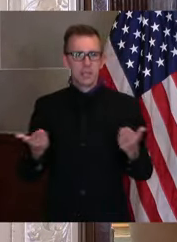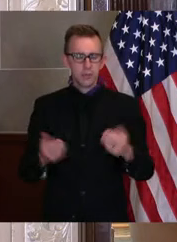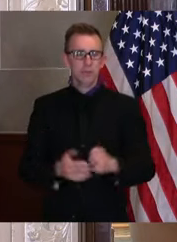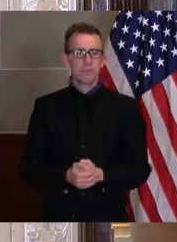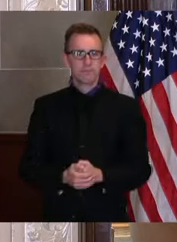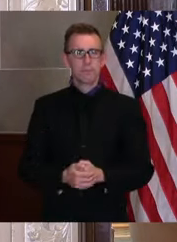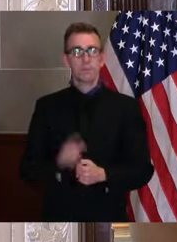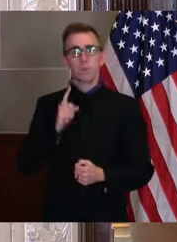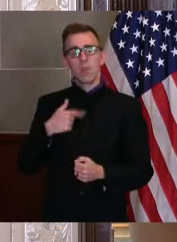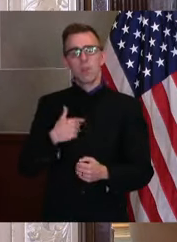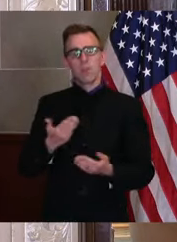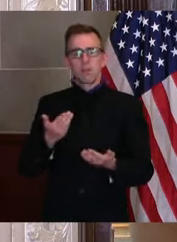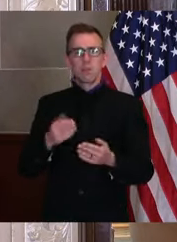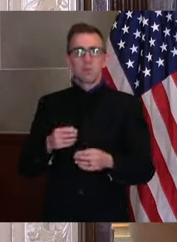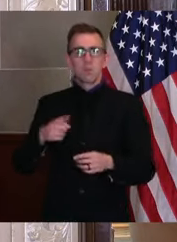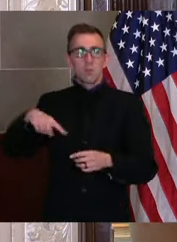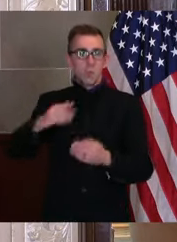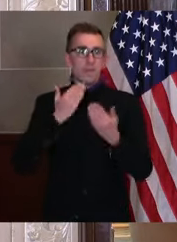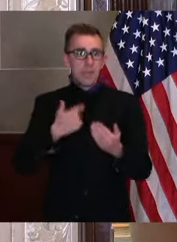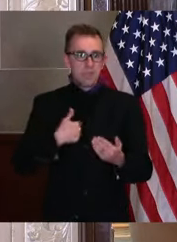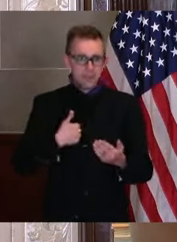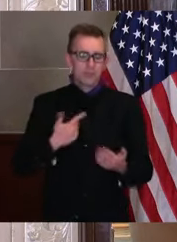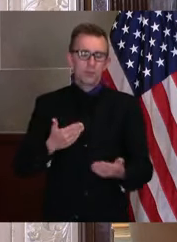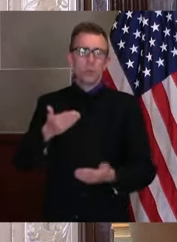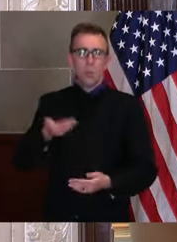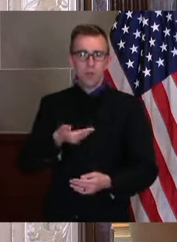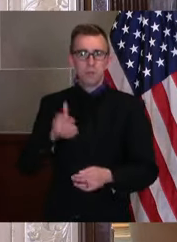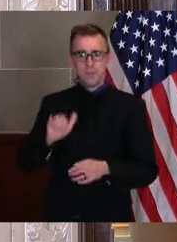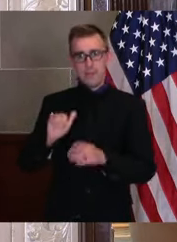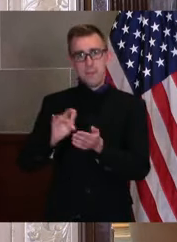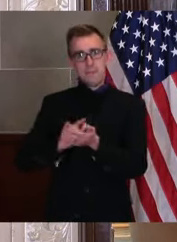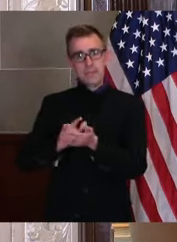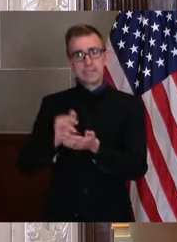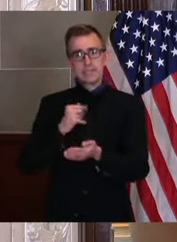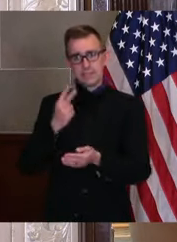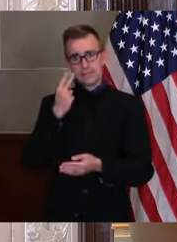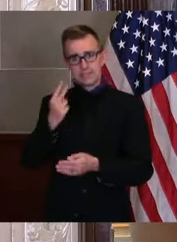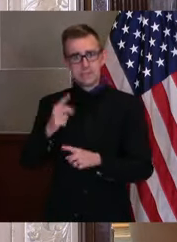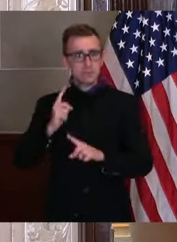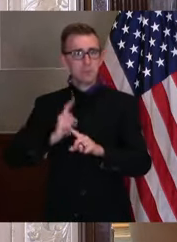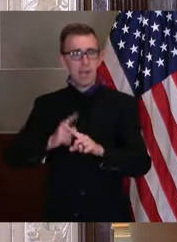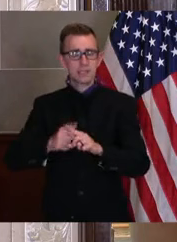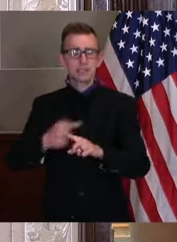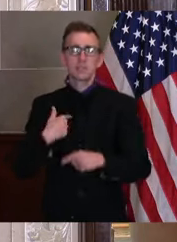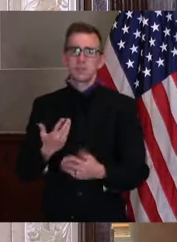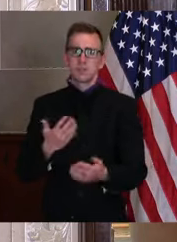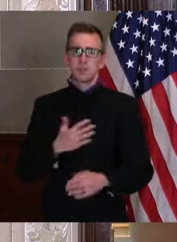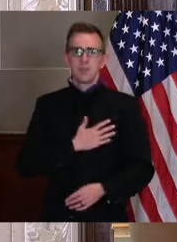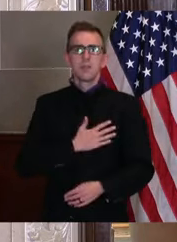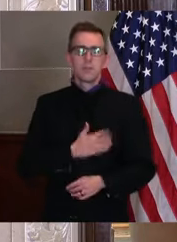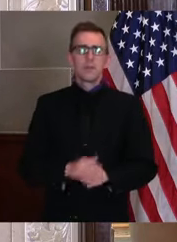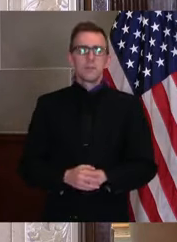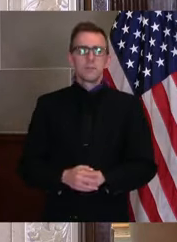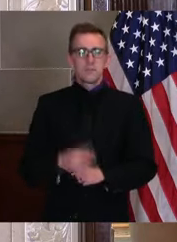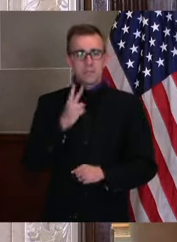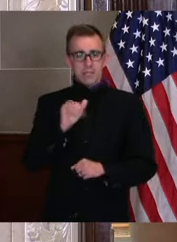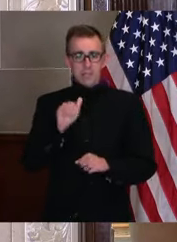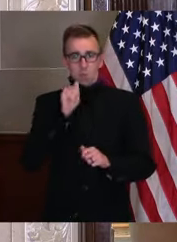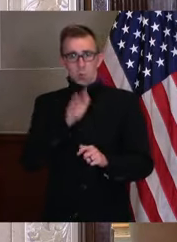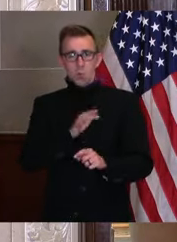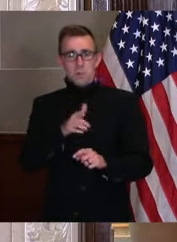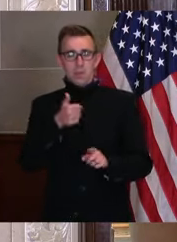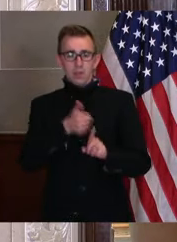You're welcome. I know how that felt to be able to give that drug as an obstetrician to that person and see her turn around in 24 to